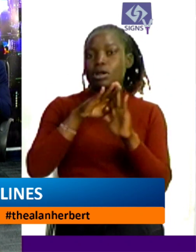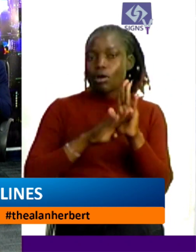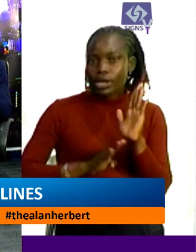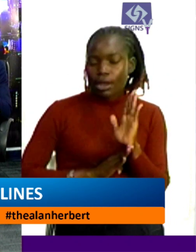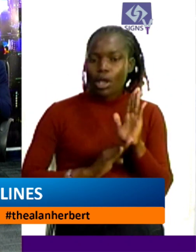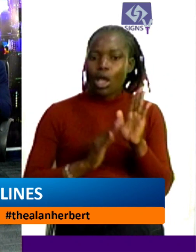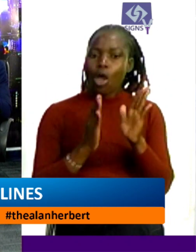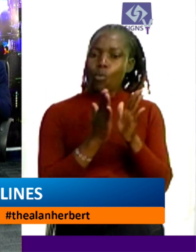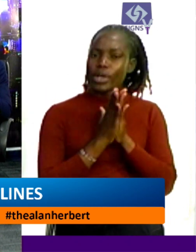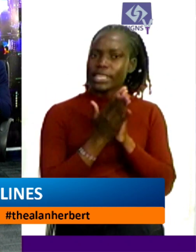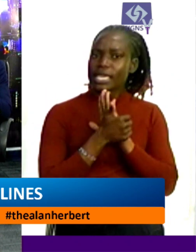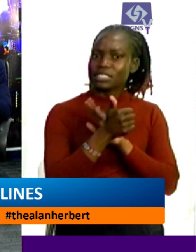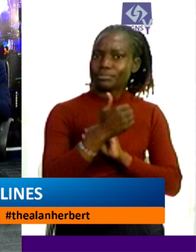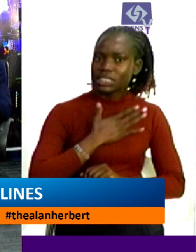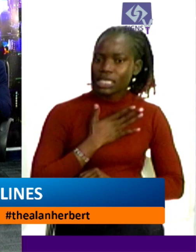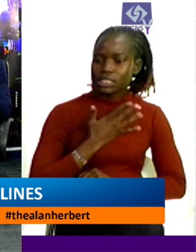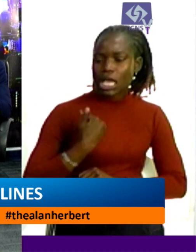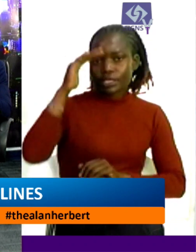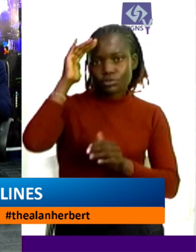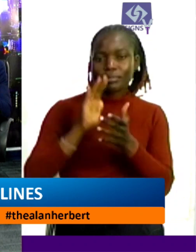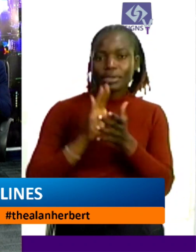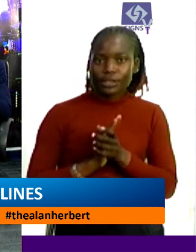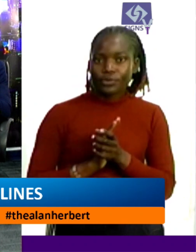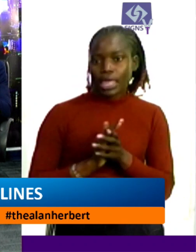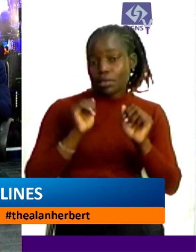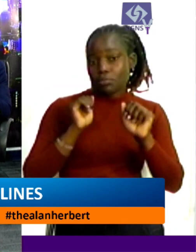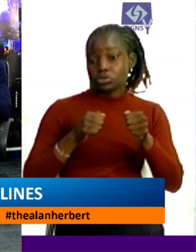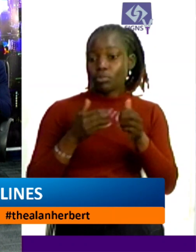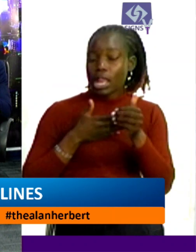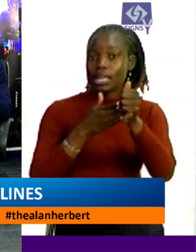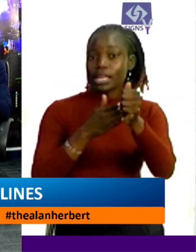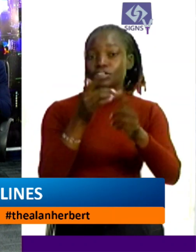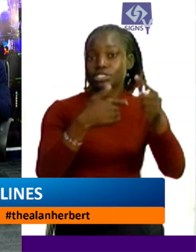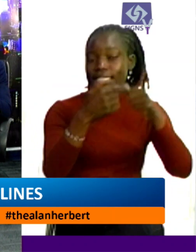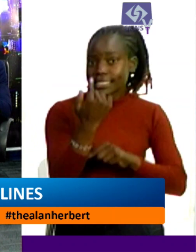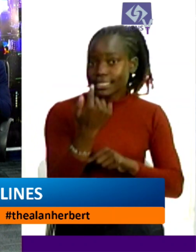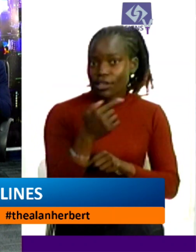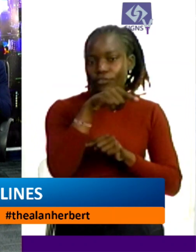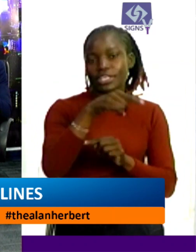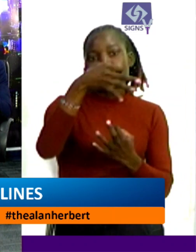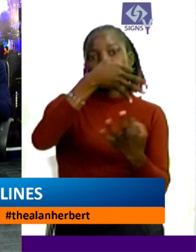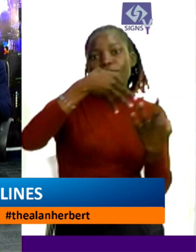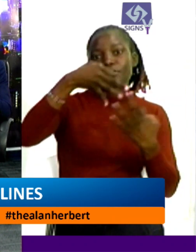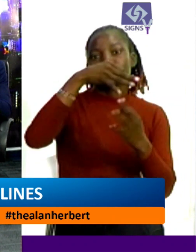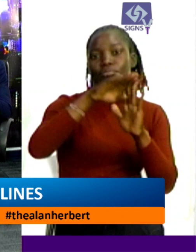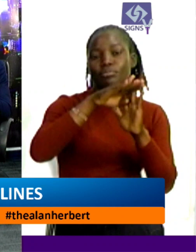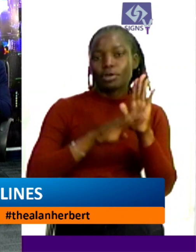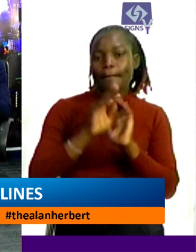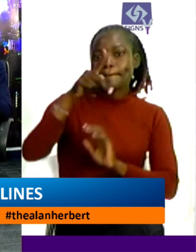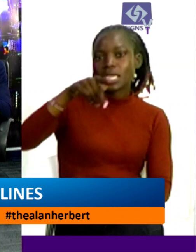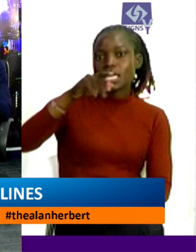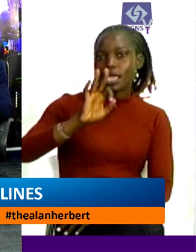expertise, we believe that it will lead to a success of this fellowship program, the PFP